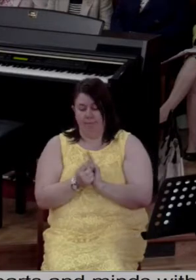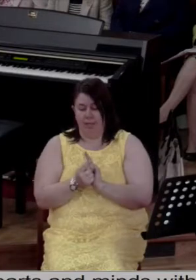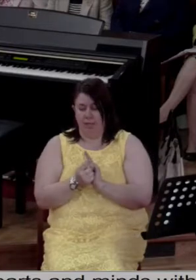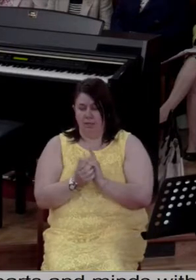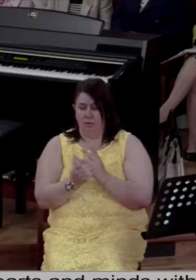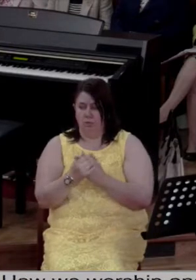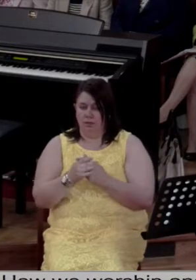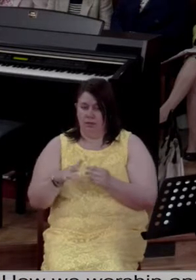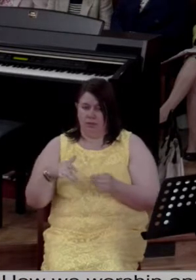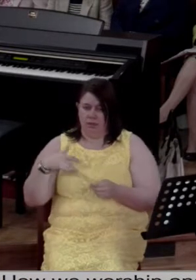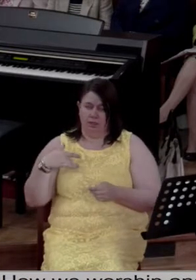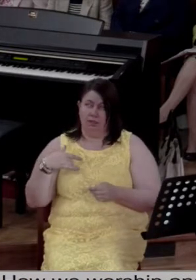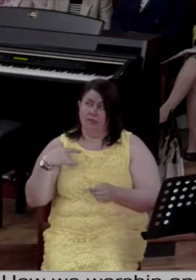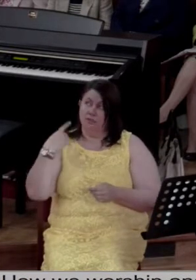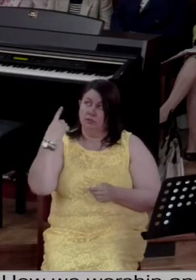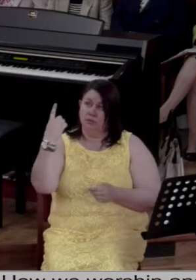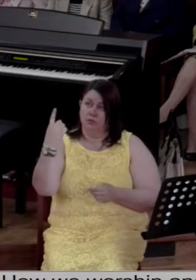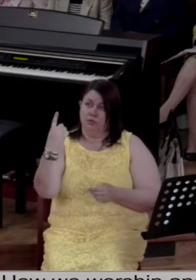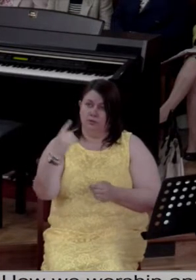God.